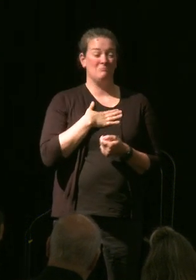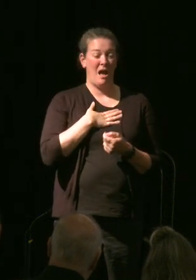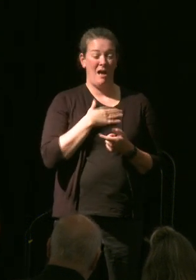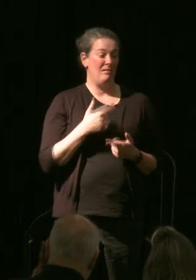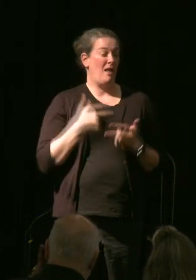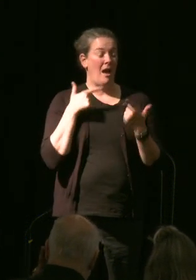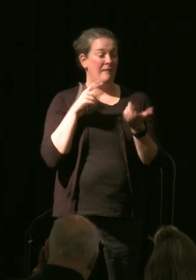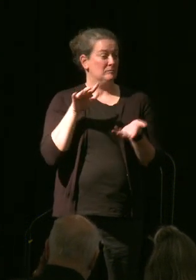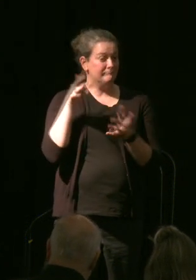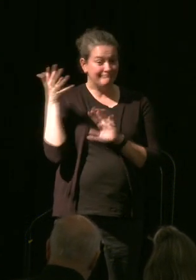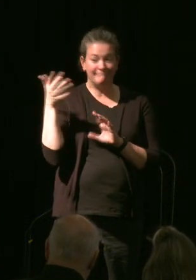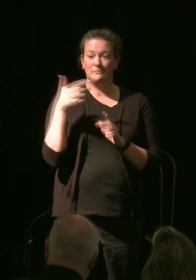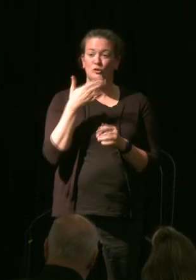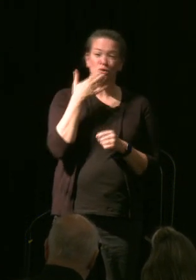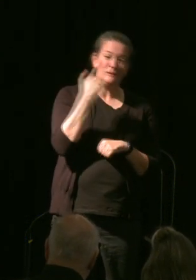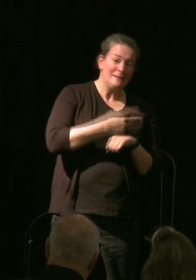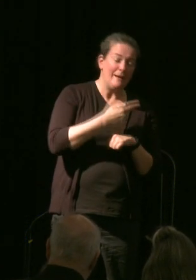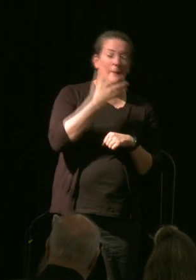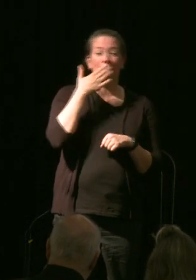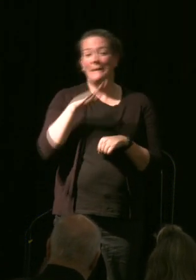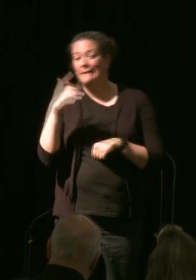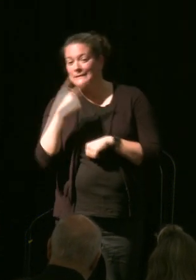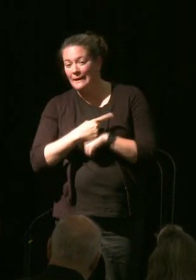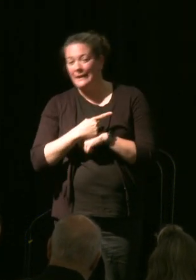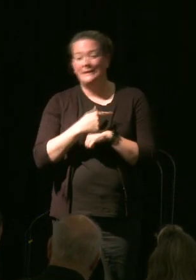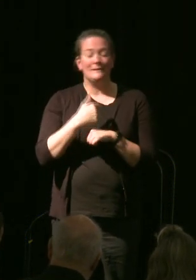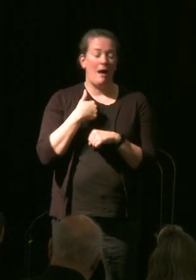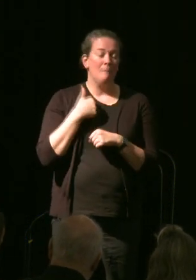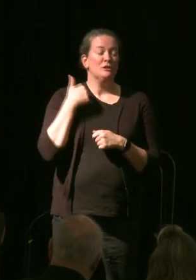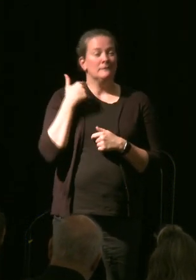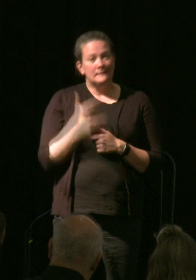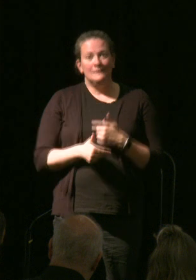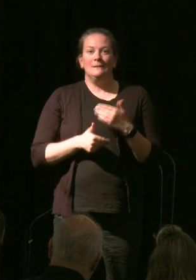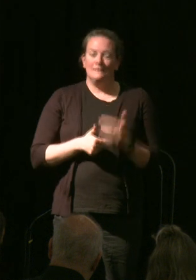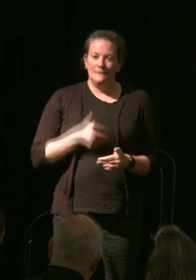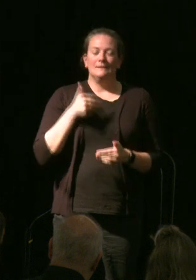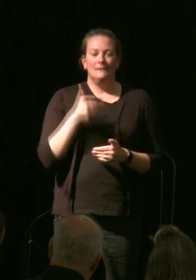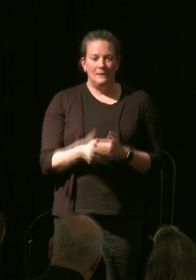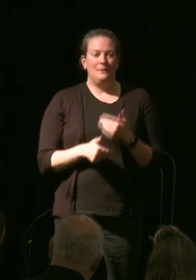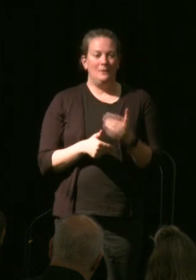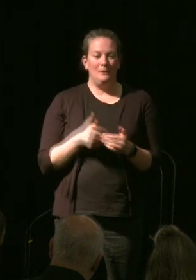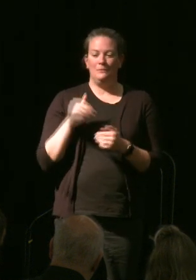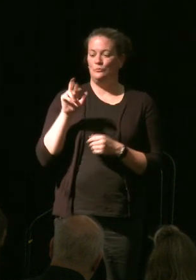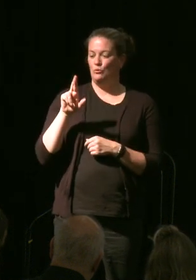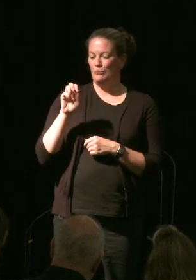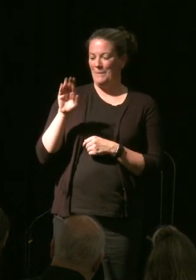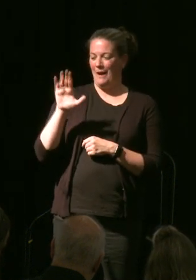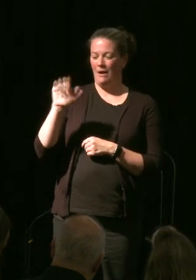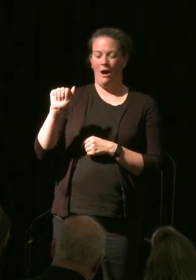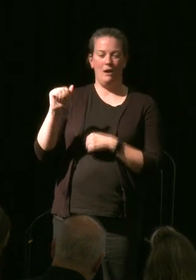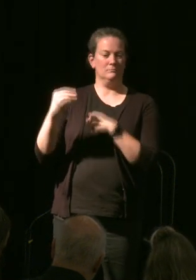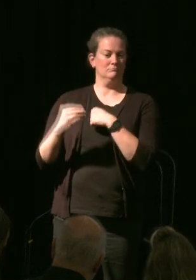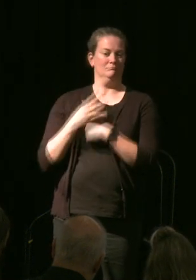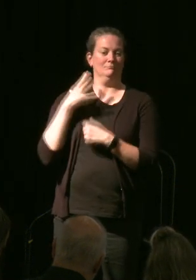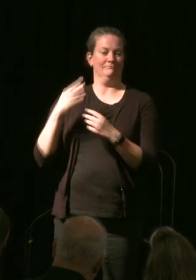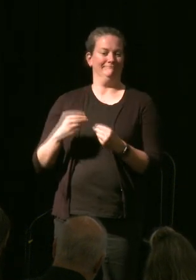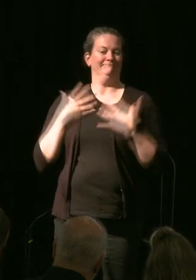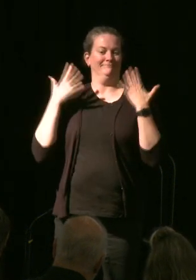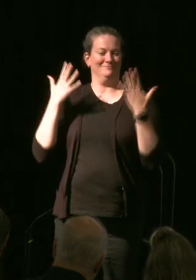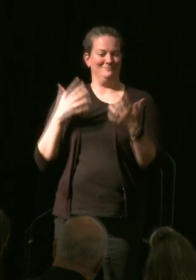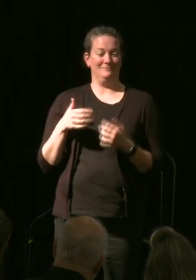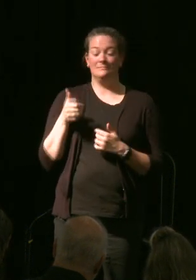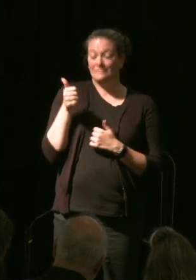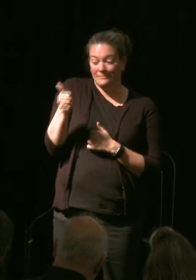Rebecca, I am just taking it one day at a time. She is an inspiration to all of us. Rebecca is an